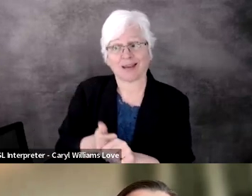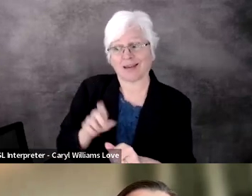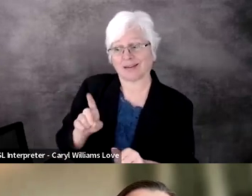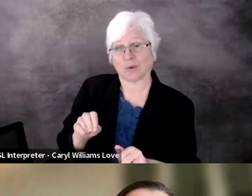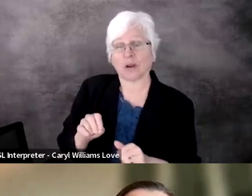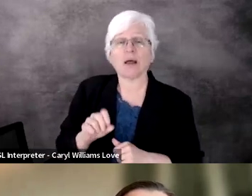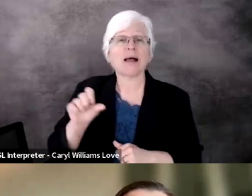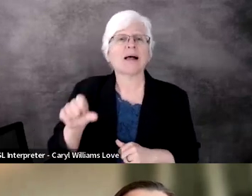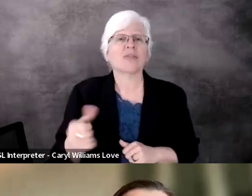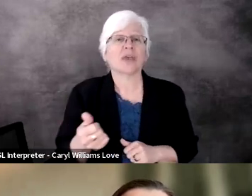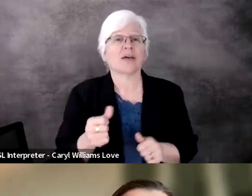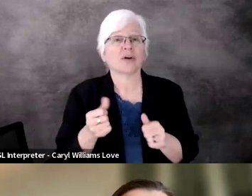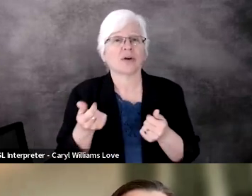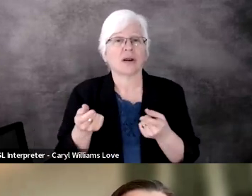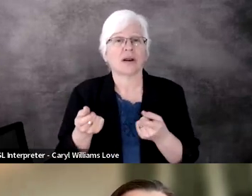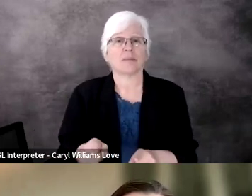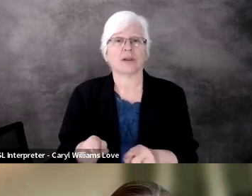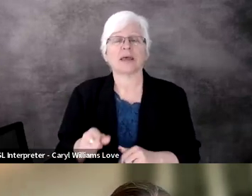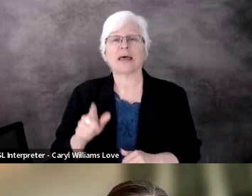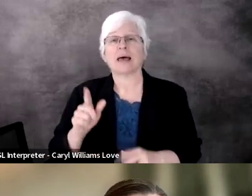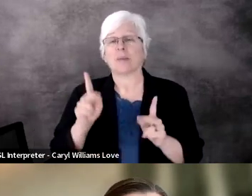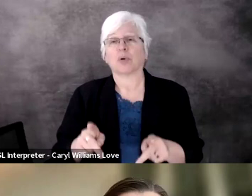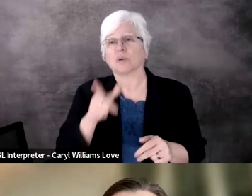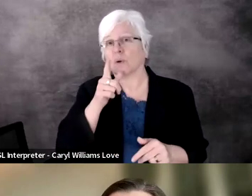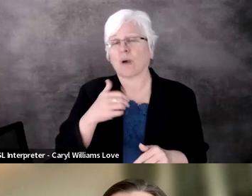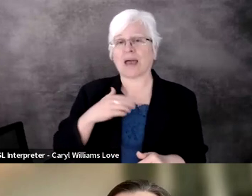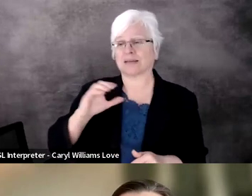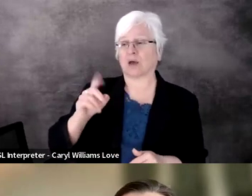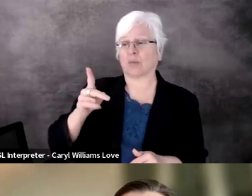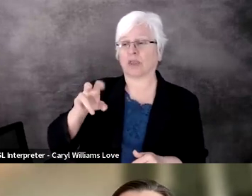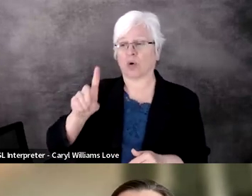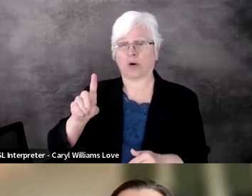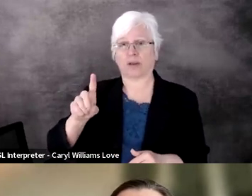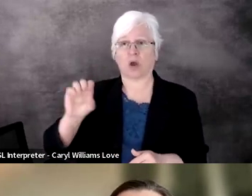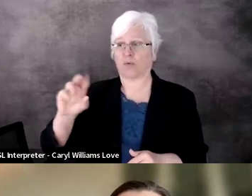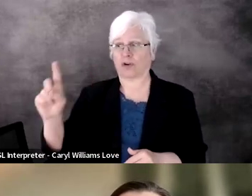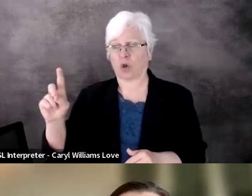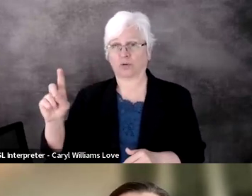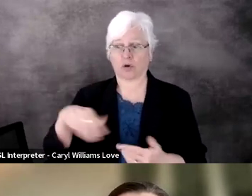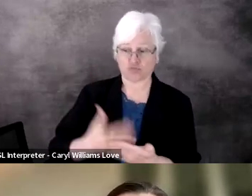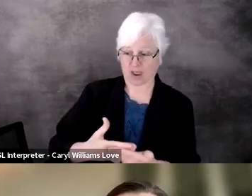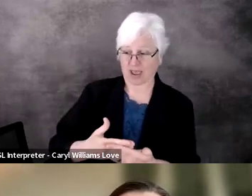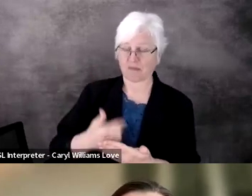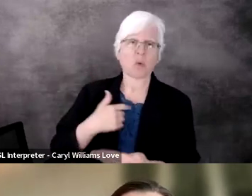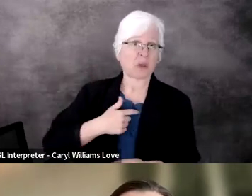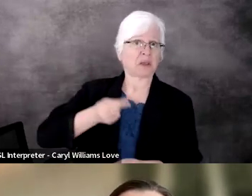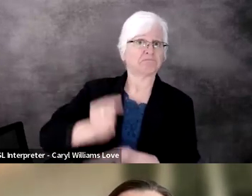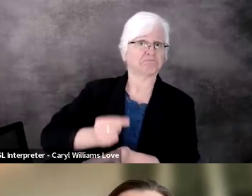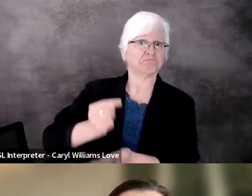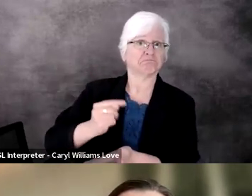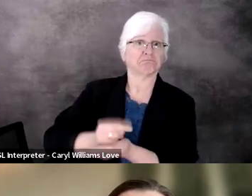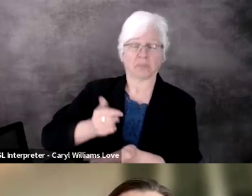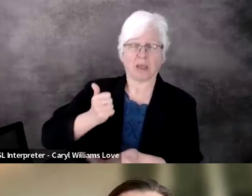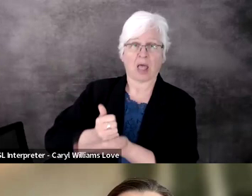that often occurs in our setting is a patient that comes in with opioid overdose. And we're really good at treating that and helping patients, supporting them through